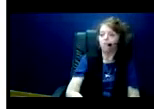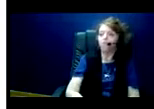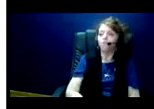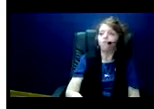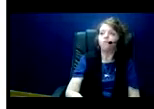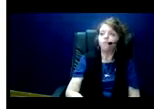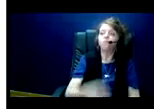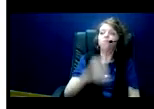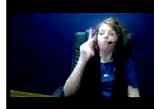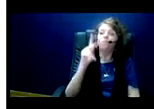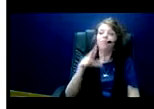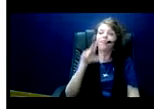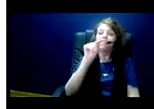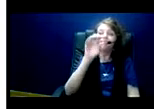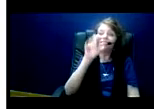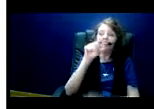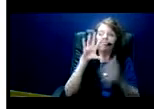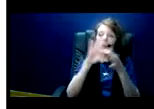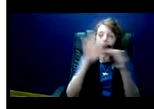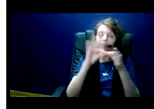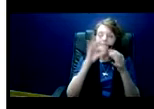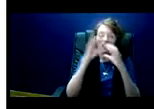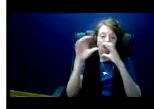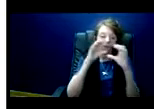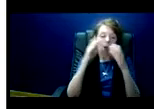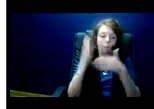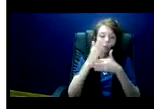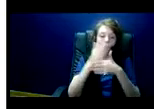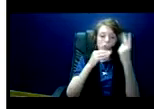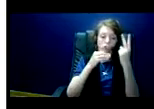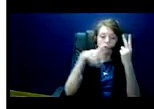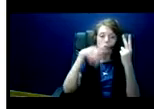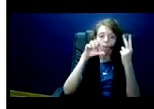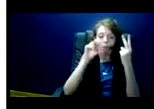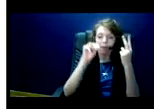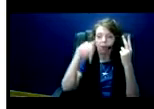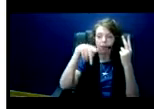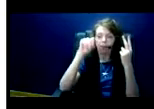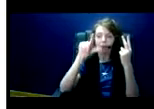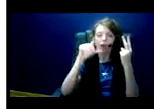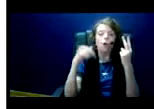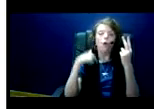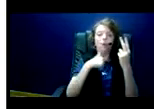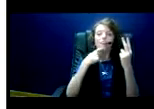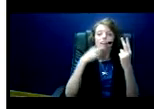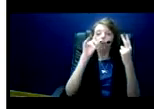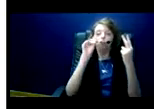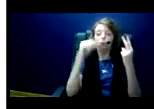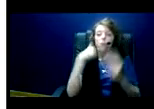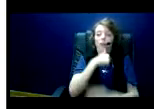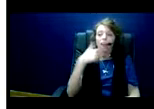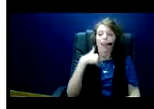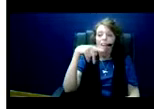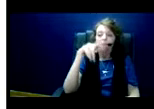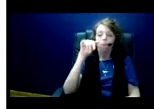On the left is a text message conversation between two of our pen pals. And so the text reads, do we have a pen pal call today? Can